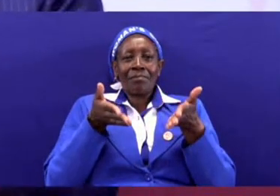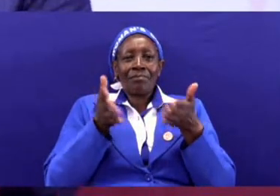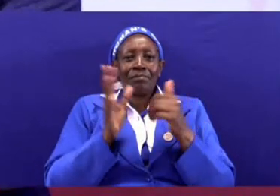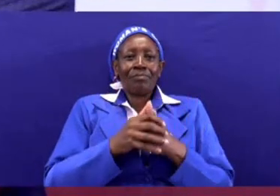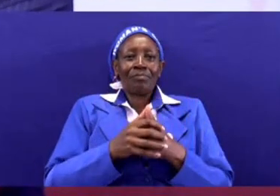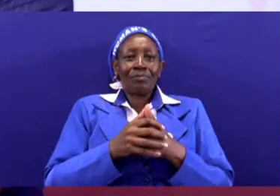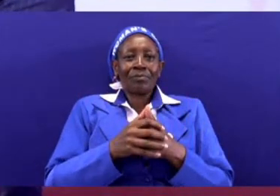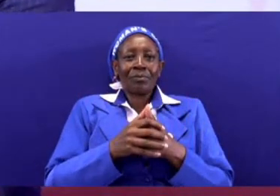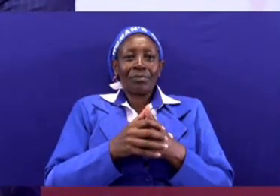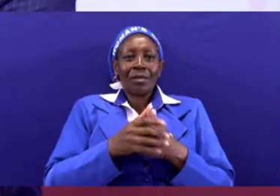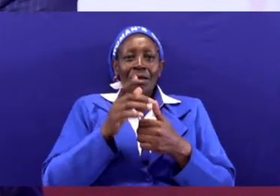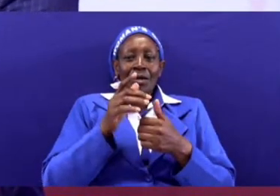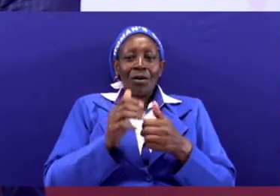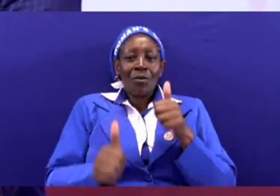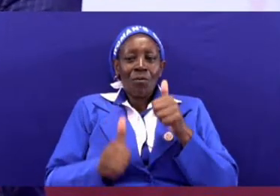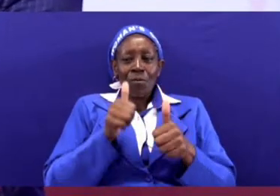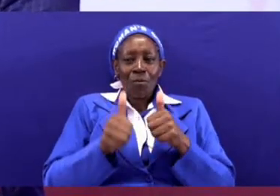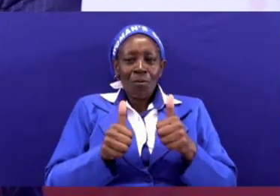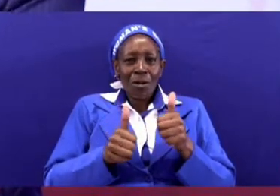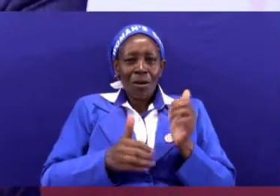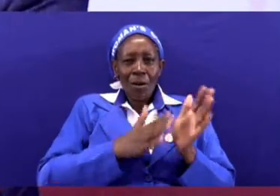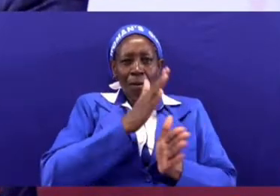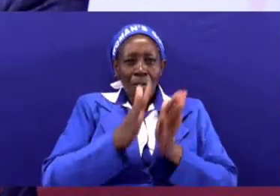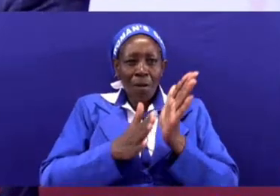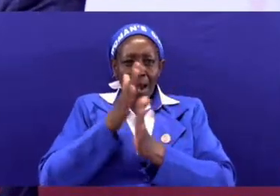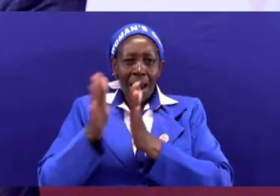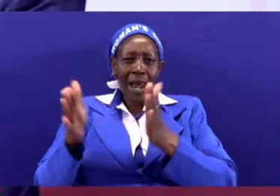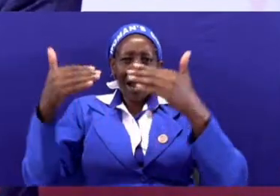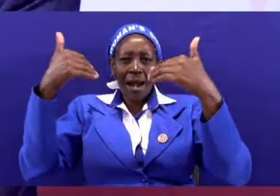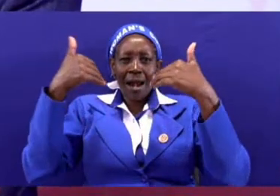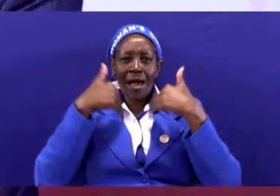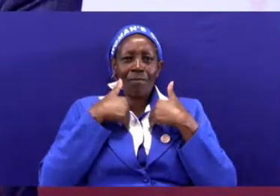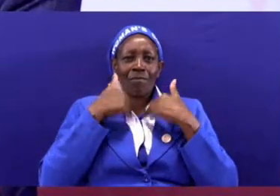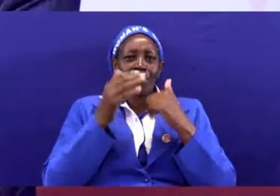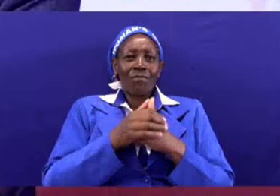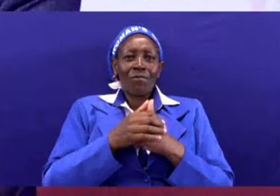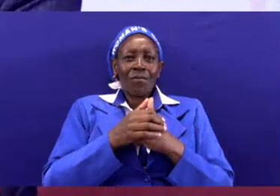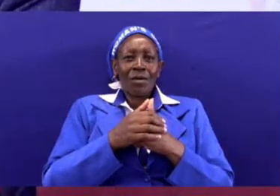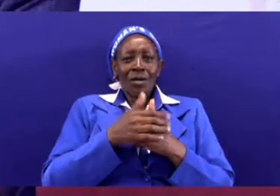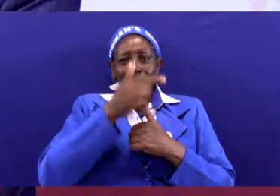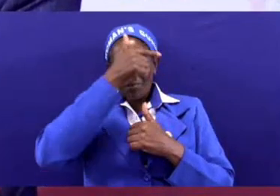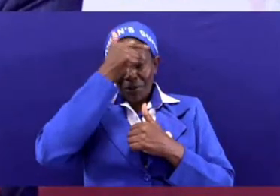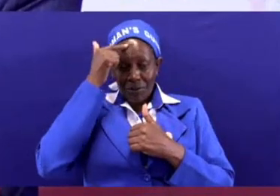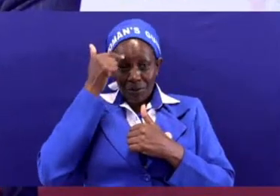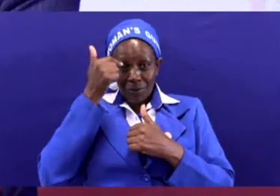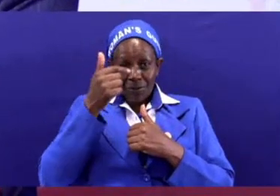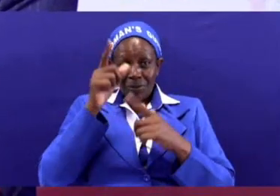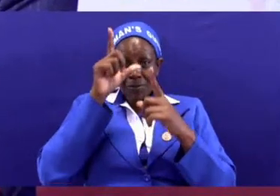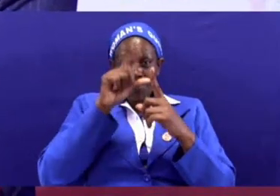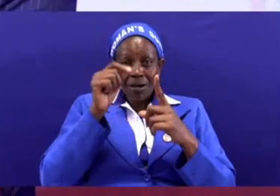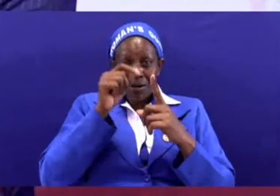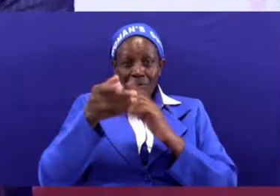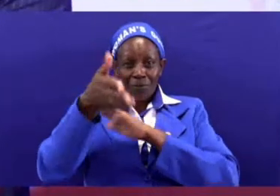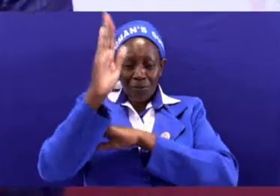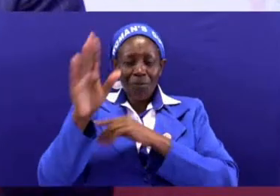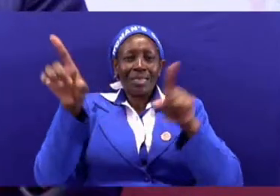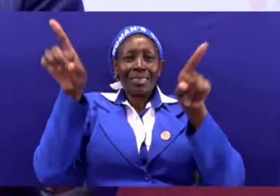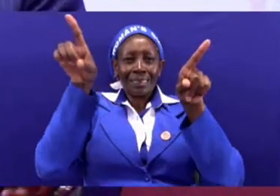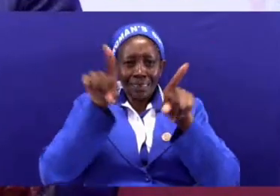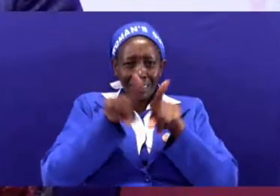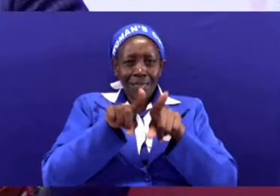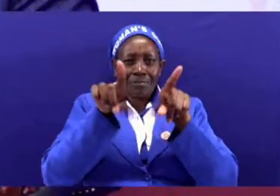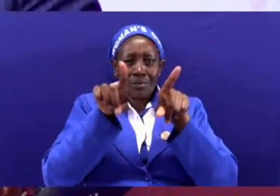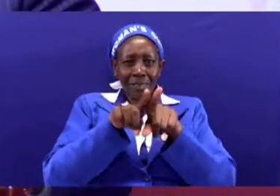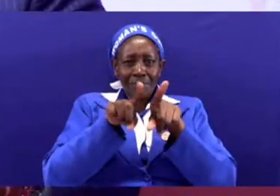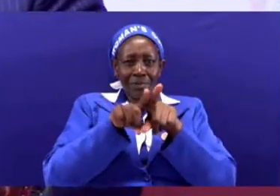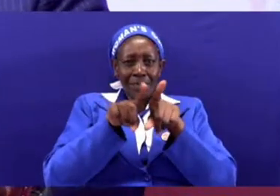And what strategies do we need? Bearing in mind the word of God is constant and it will always be at the center. But what